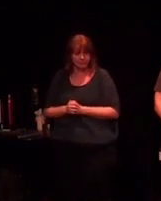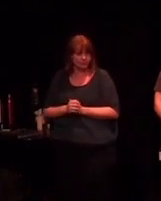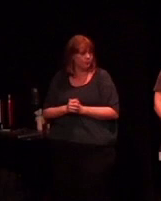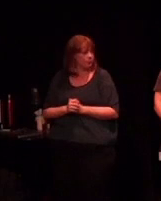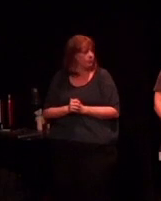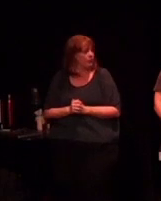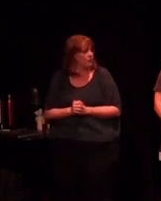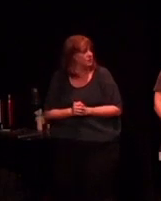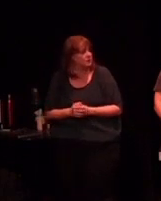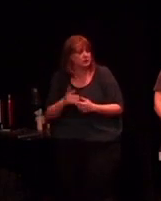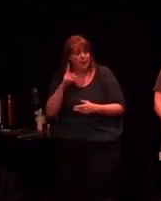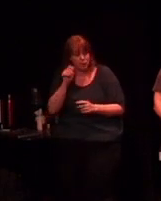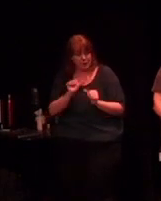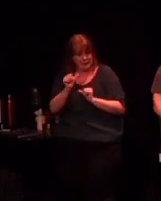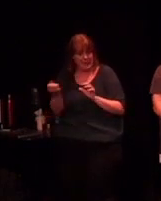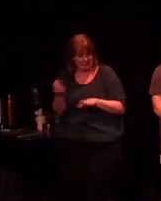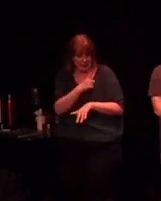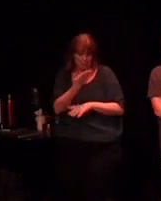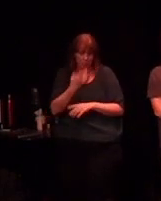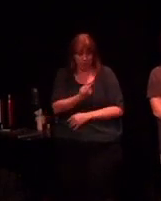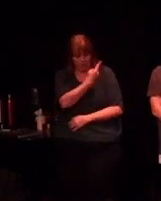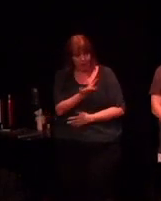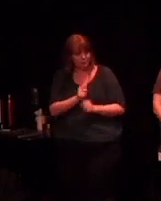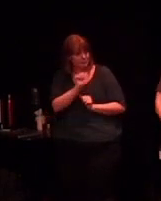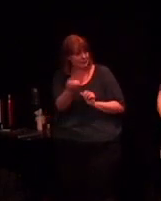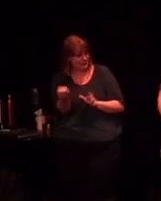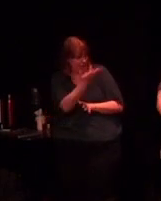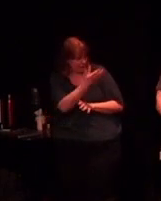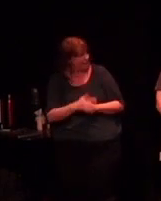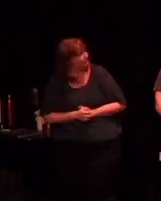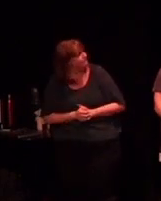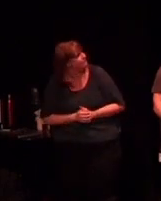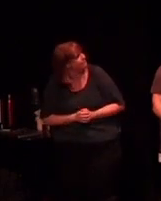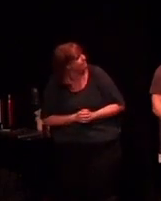Just so we can move on to kind of the next slide, because you're bored of looking at this one, I'm sure.